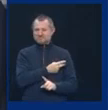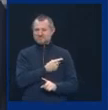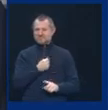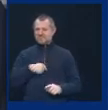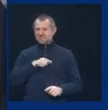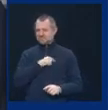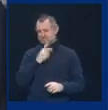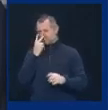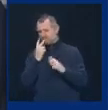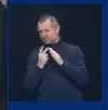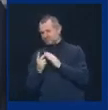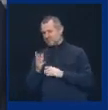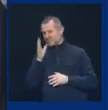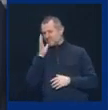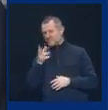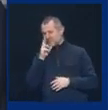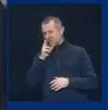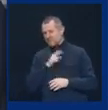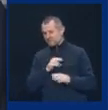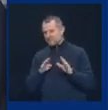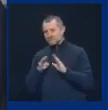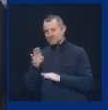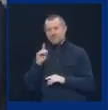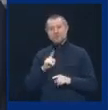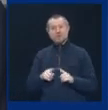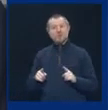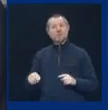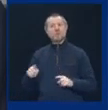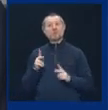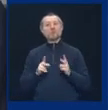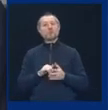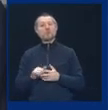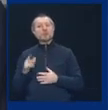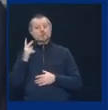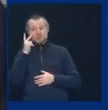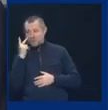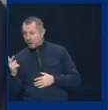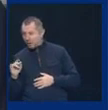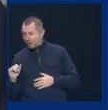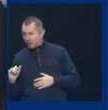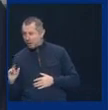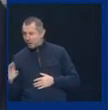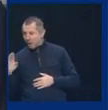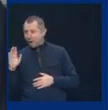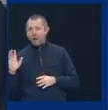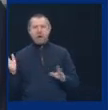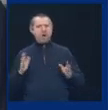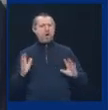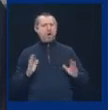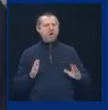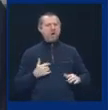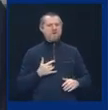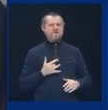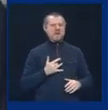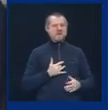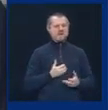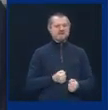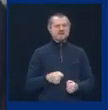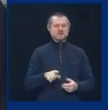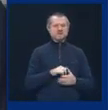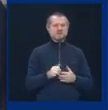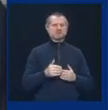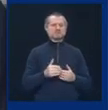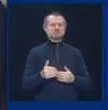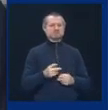surge, but I think they actually saw that happen. And I think they're going to be more careful through this